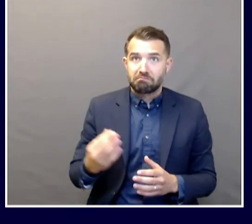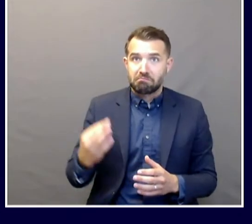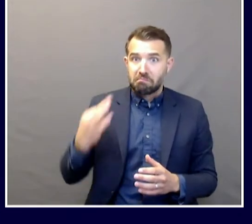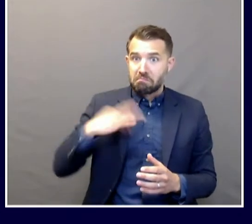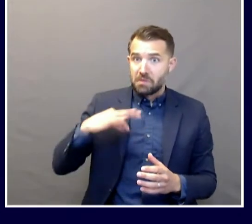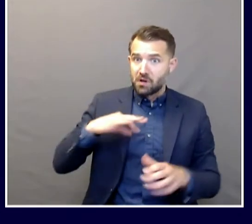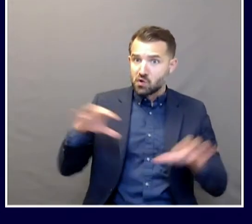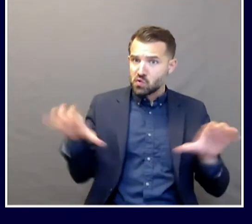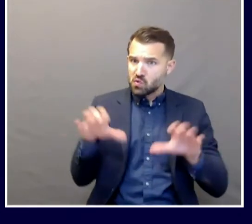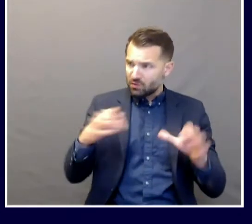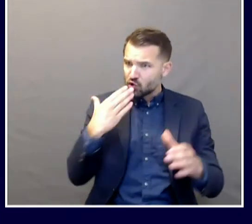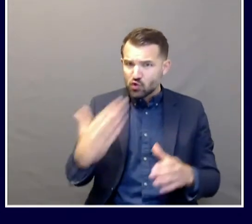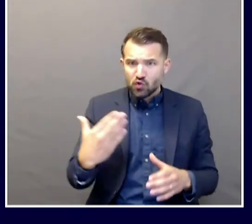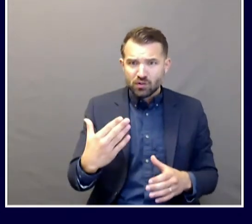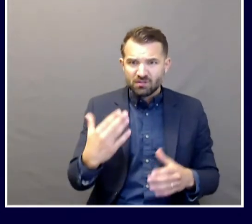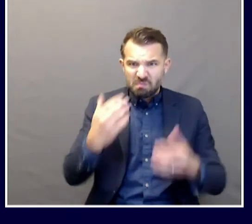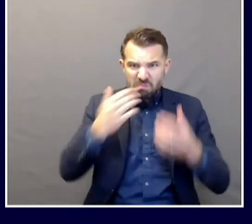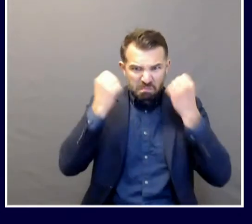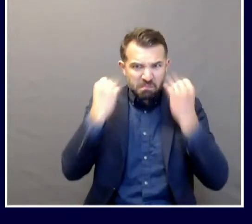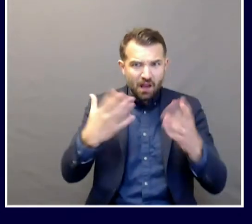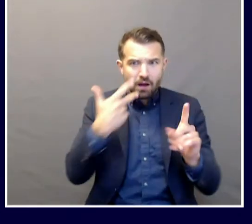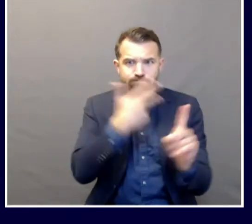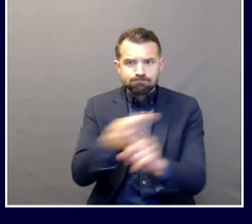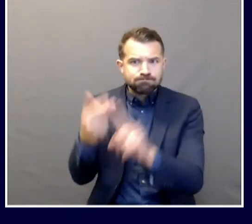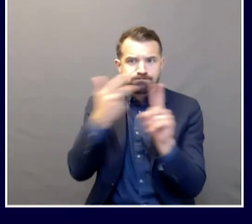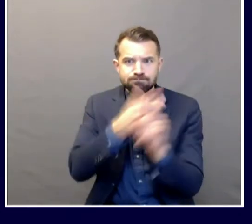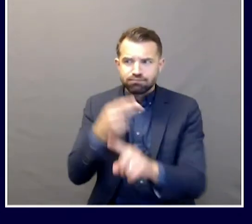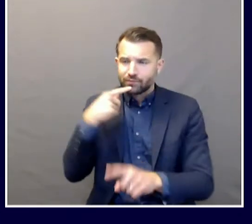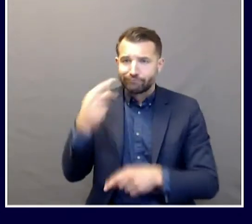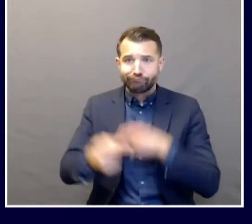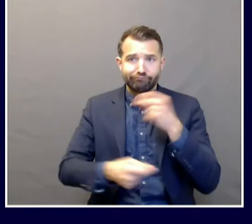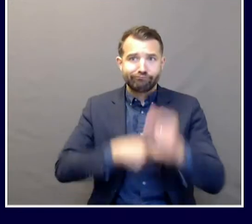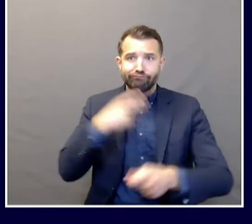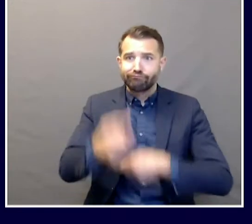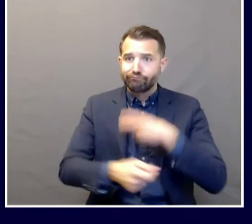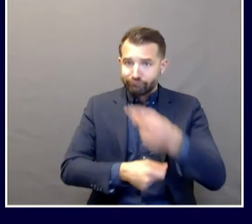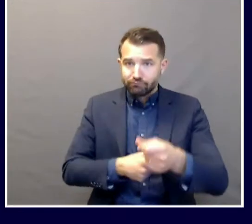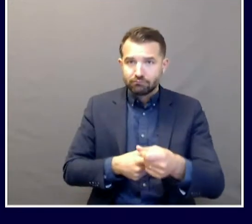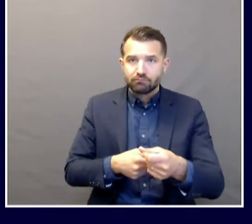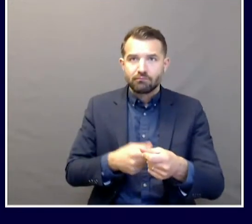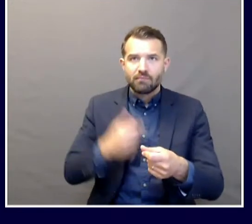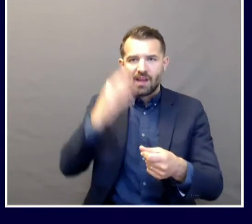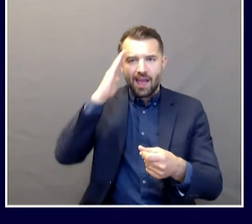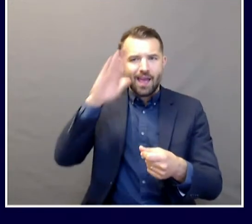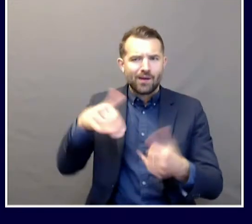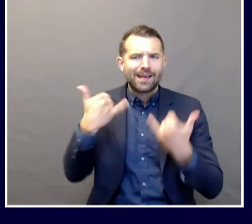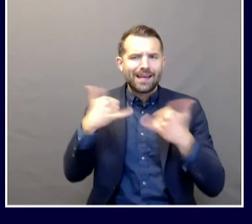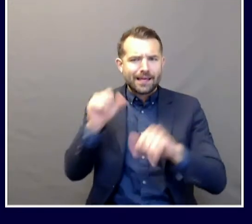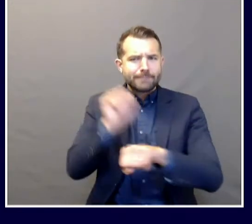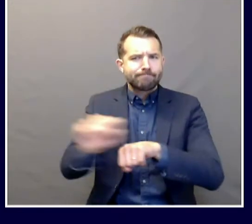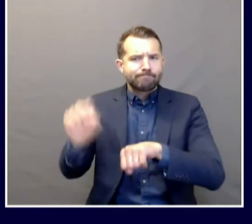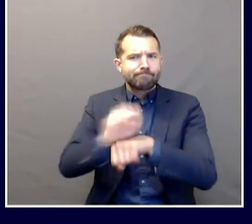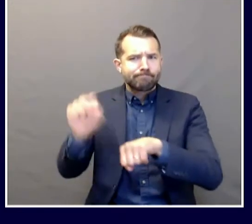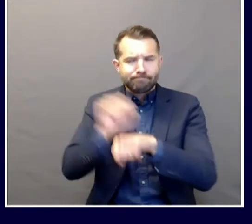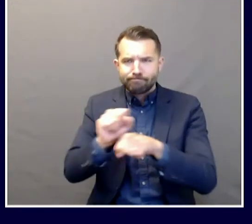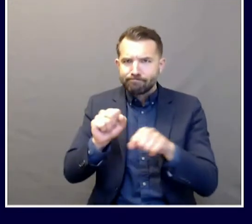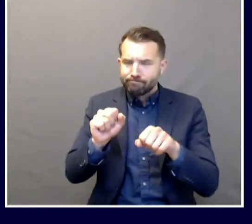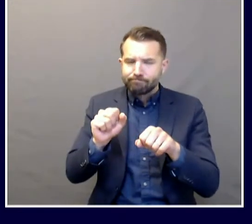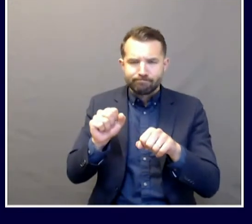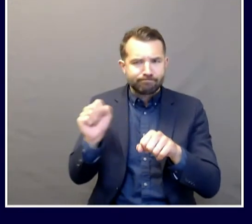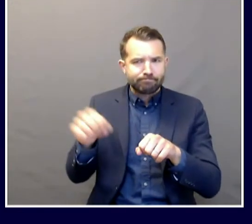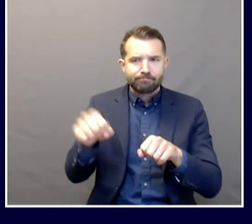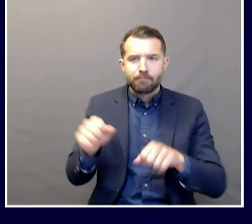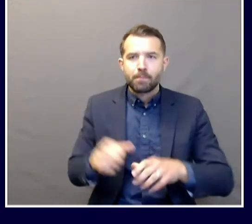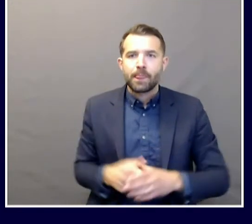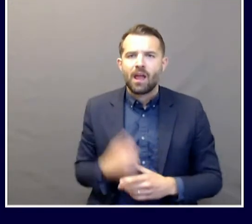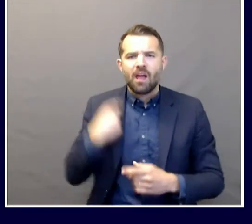against the variants. And I'm just curious, what % vaccination is your goalpost for Maine being in a good place? And when is your target date for